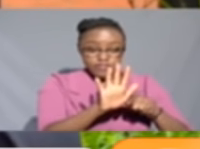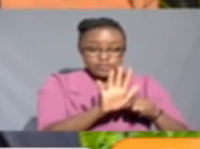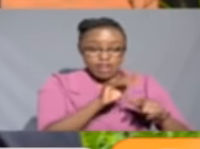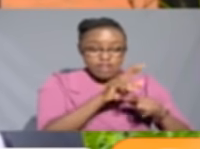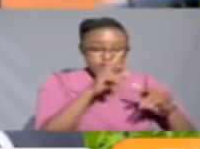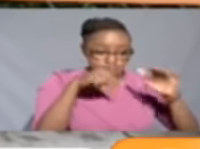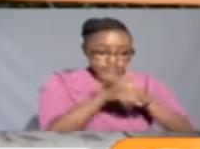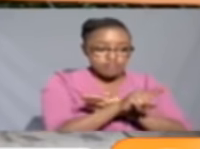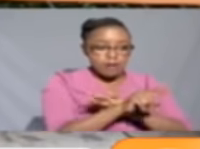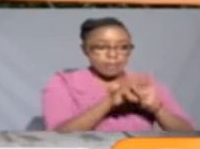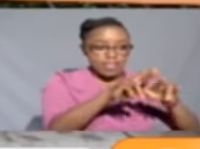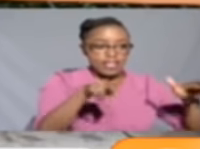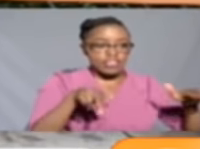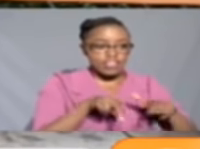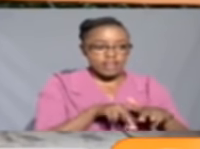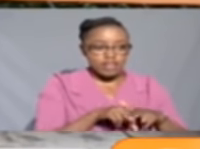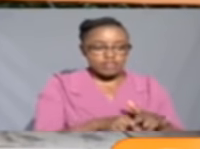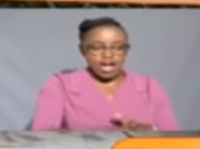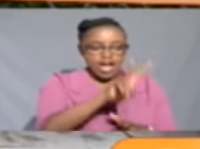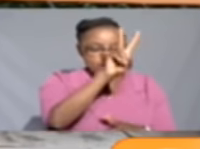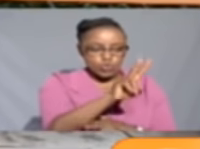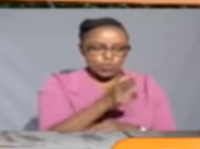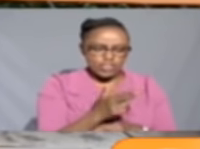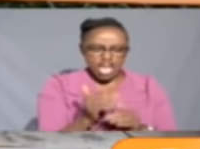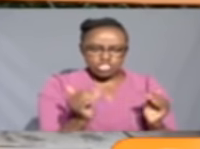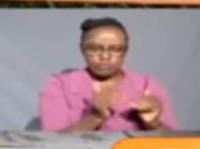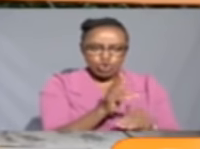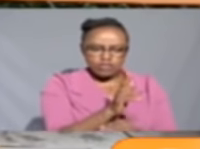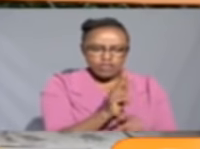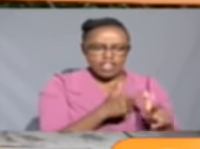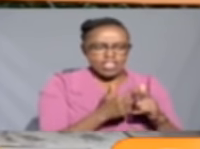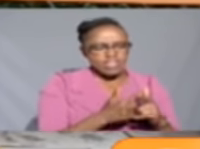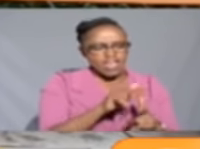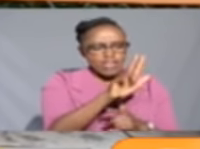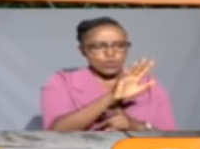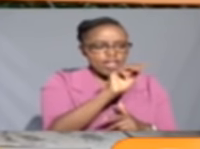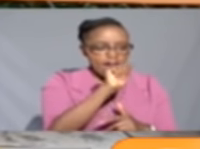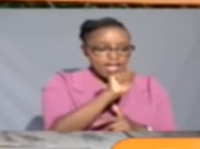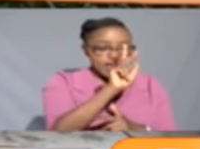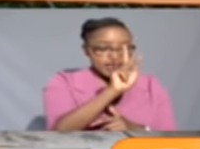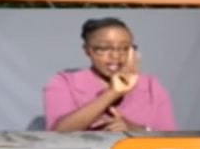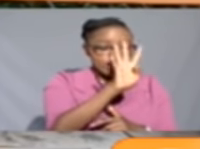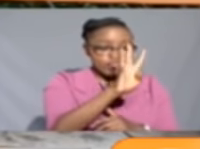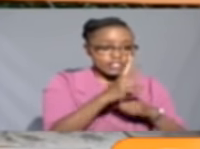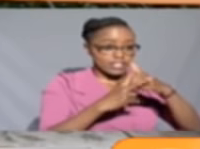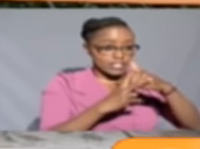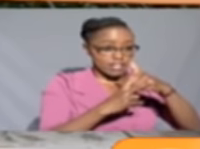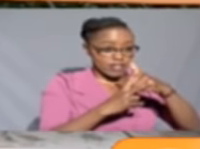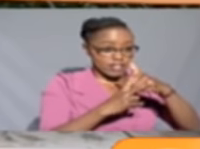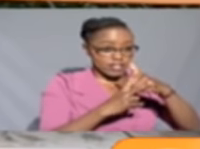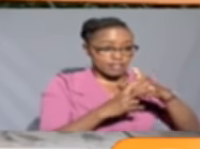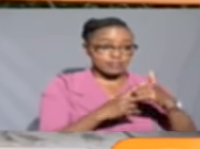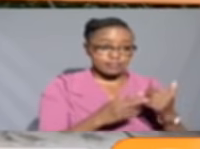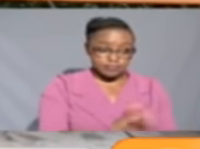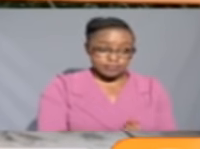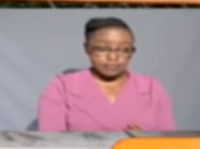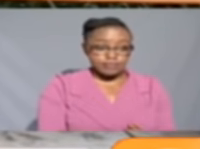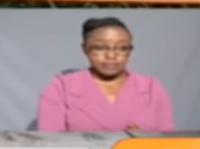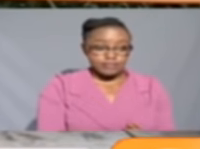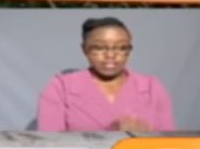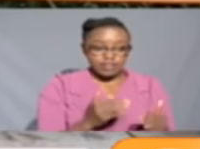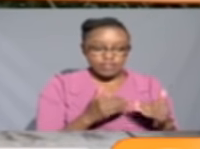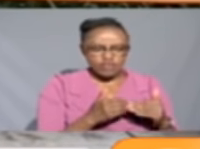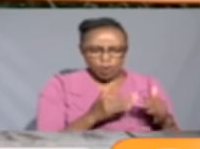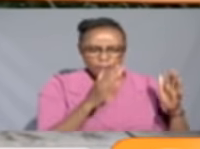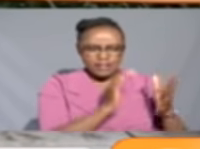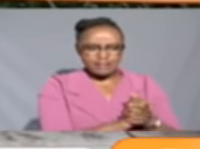jumped into the room. 2 with a pistol, 3 with AK-47. All right? Are they all plain clothes? All plain